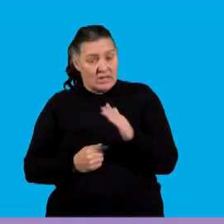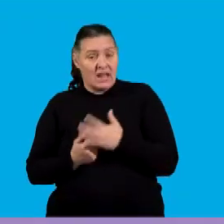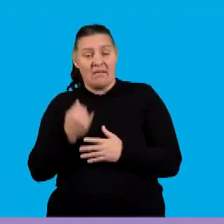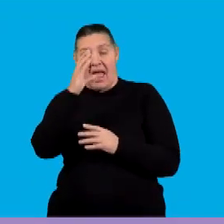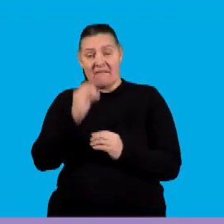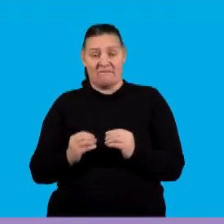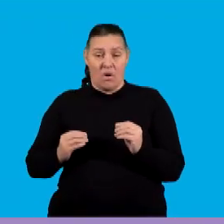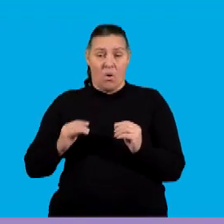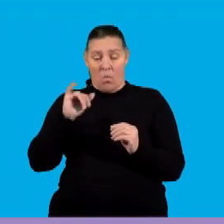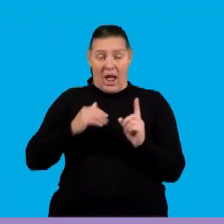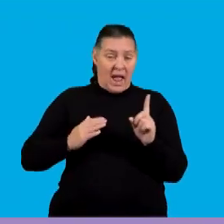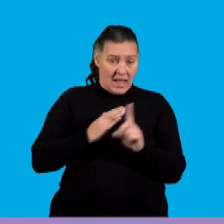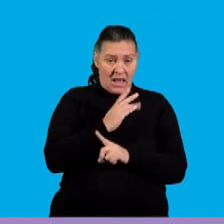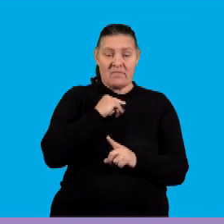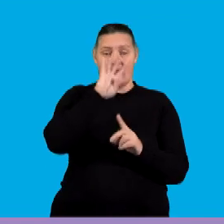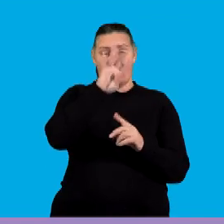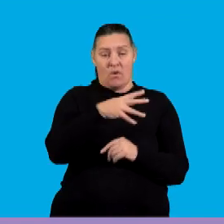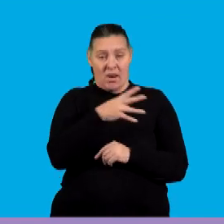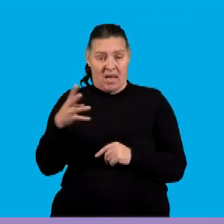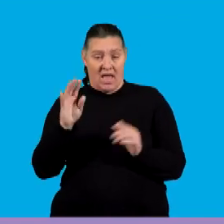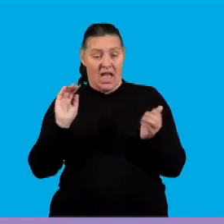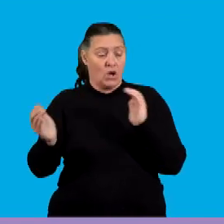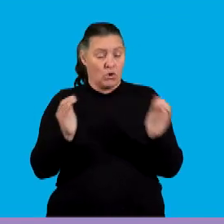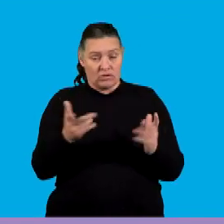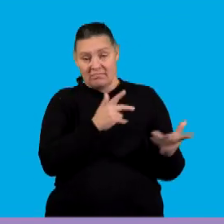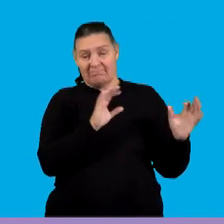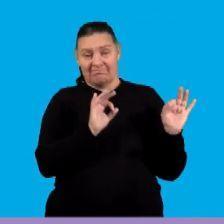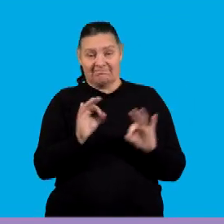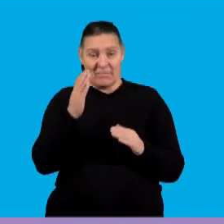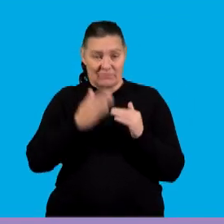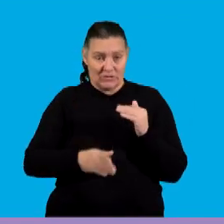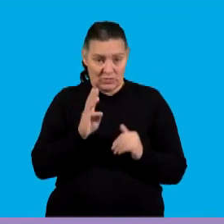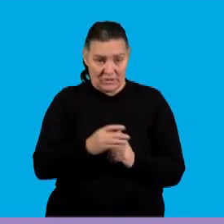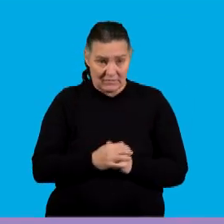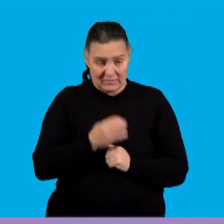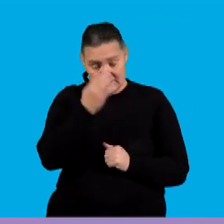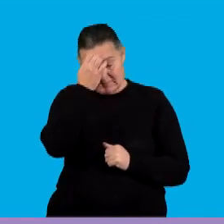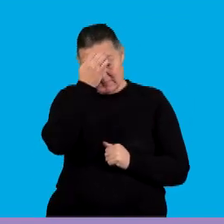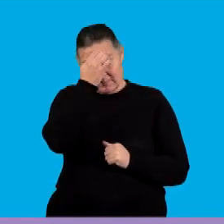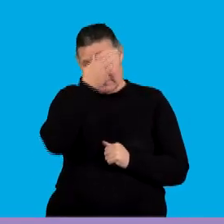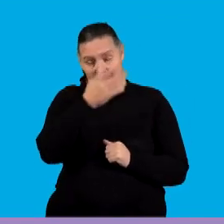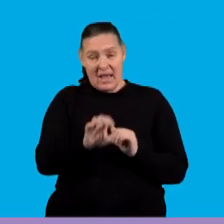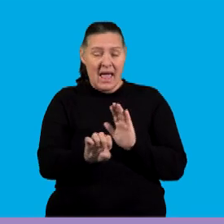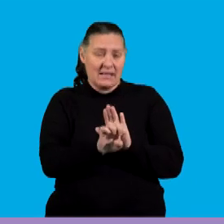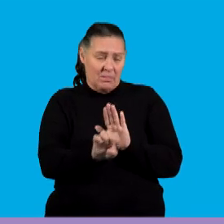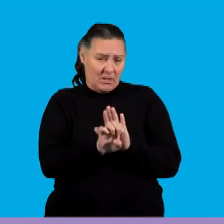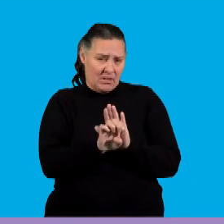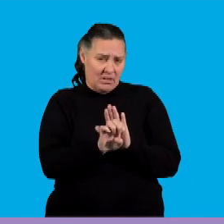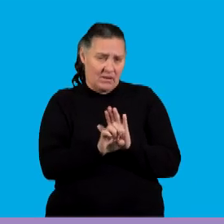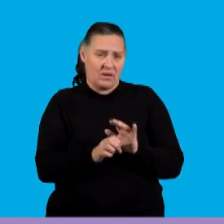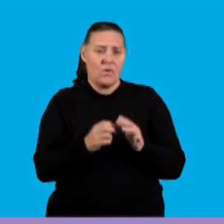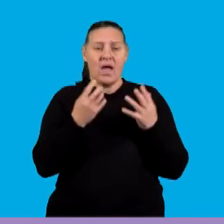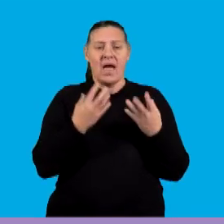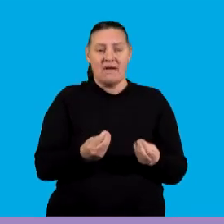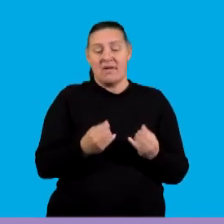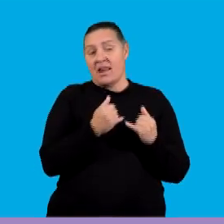the y-intercept, then your formula or equation will be complete. So here's an example where we